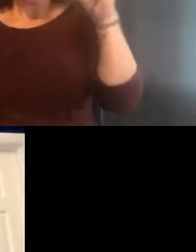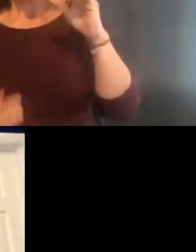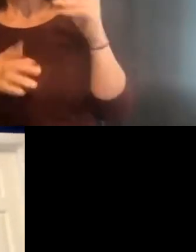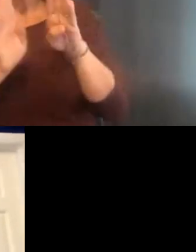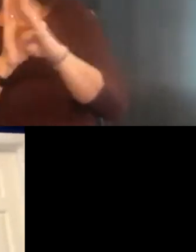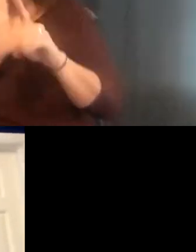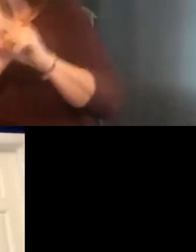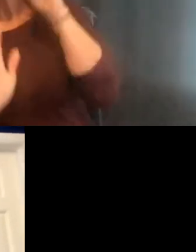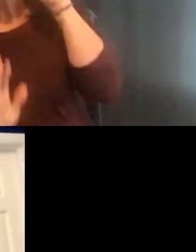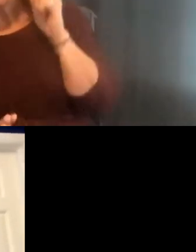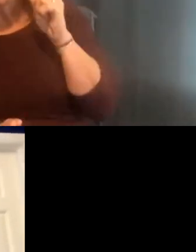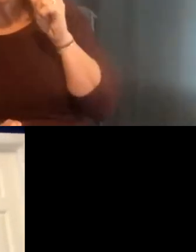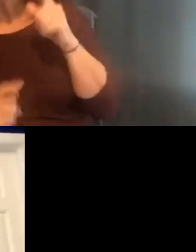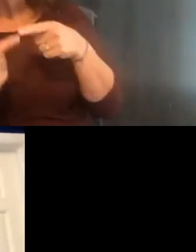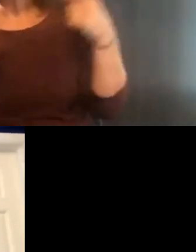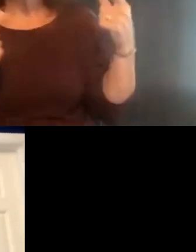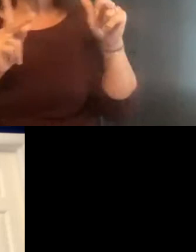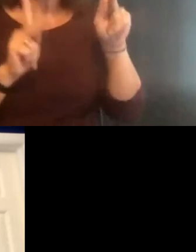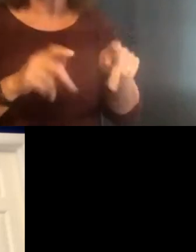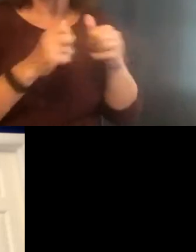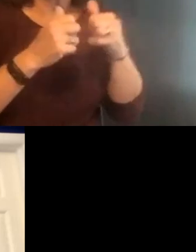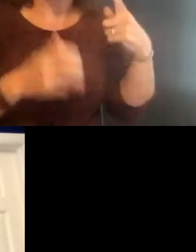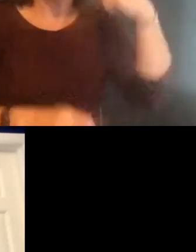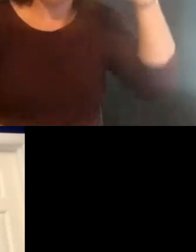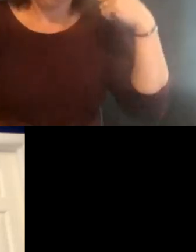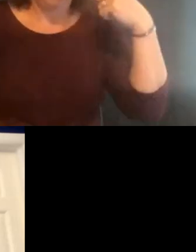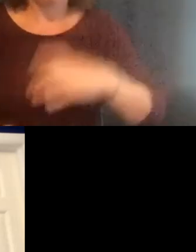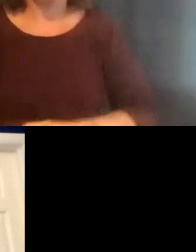to people who may have nightmares without a trauma background?